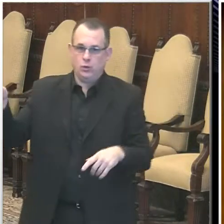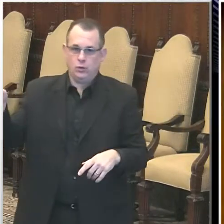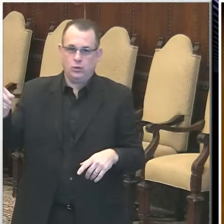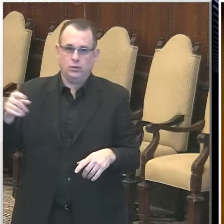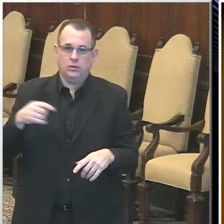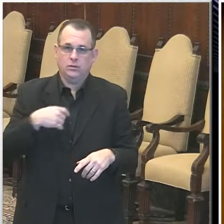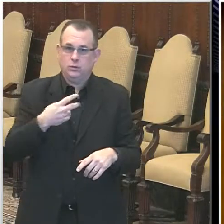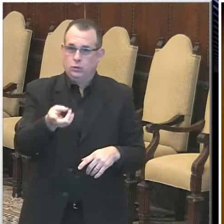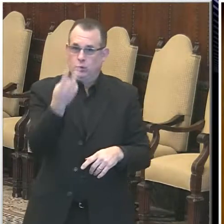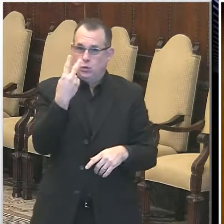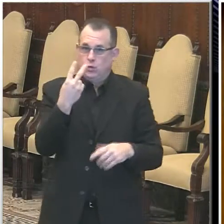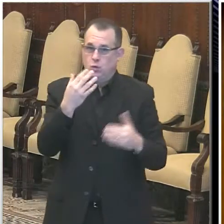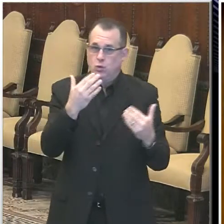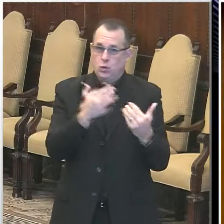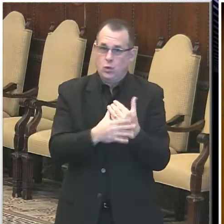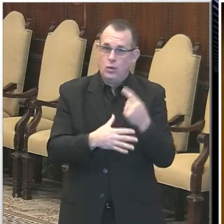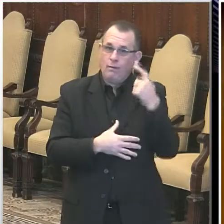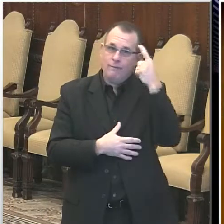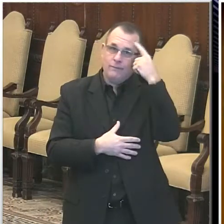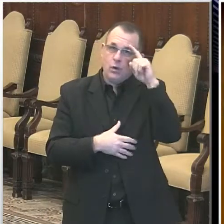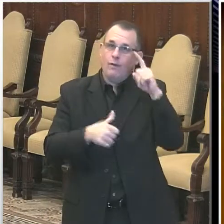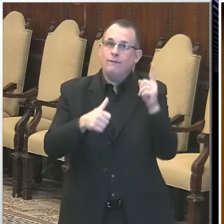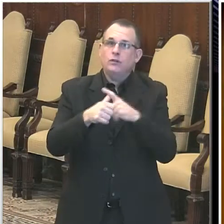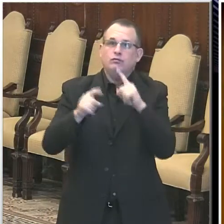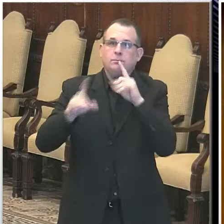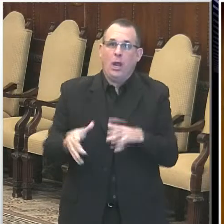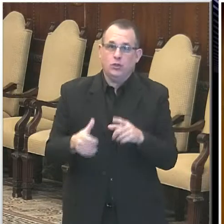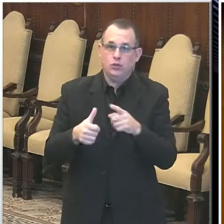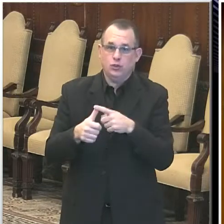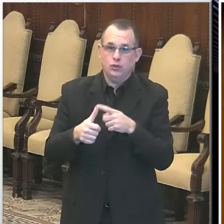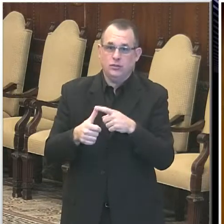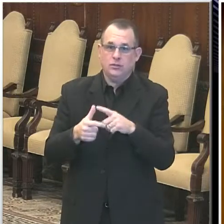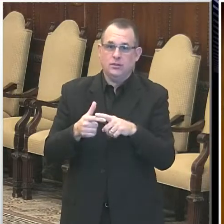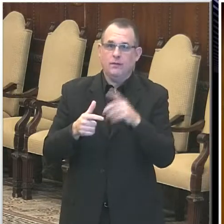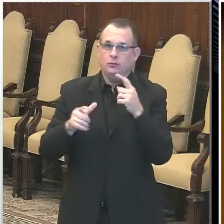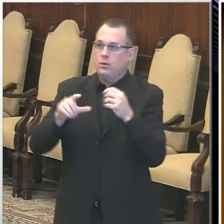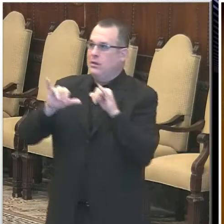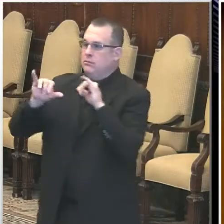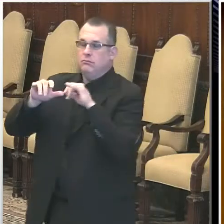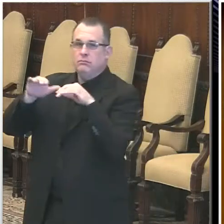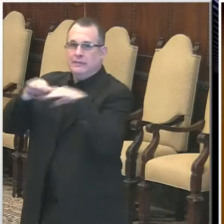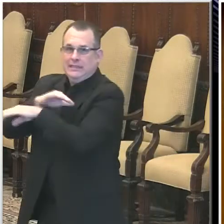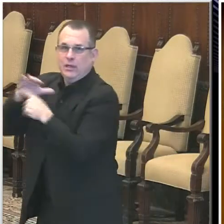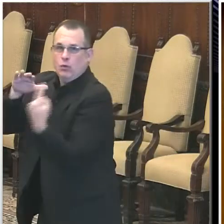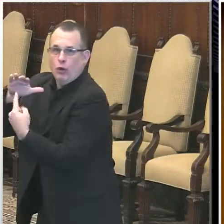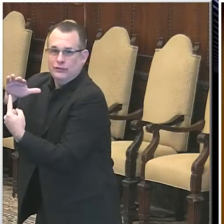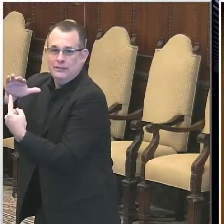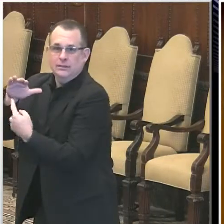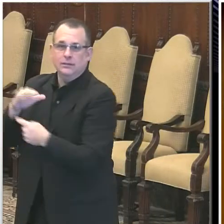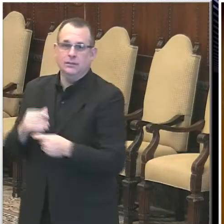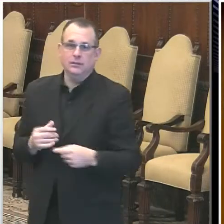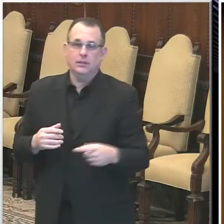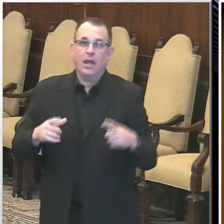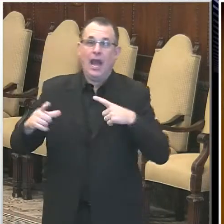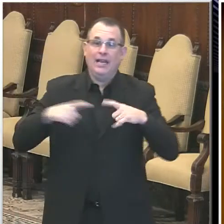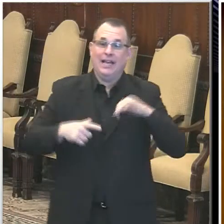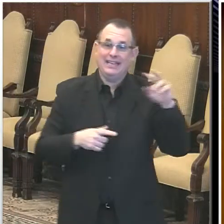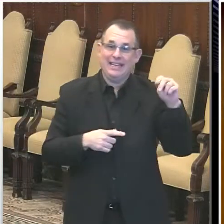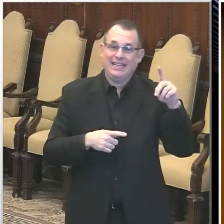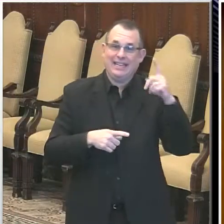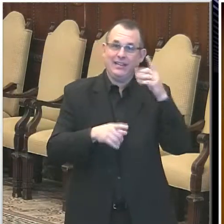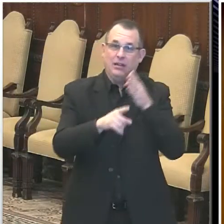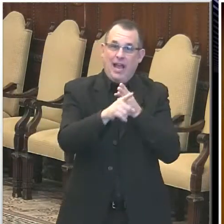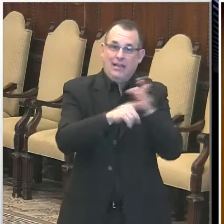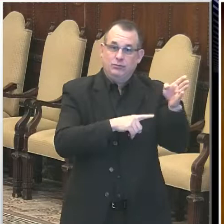used for first responders who need quarantine or isolation space. The Holiday Inn Express, which currently has 40